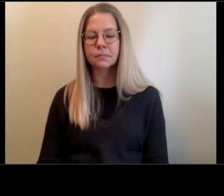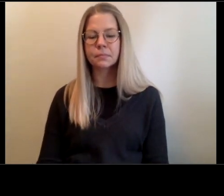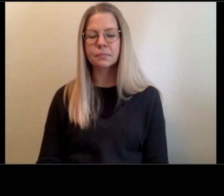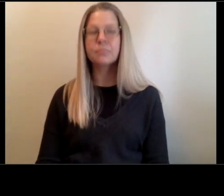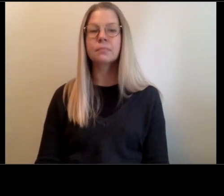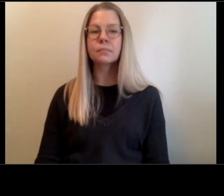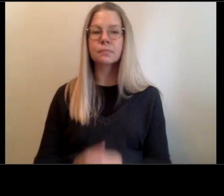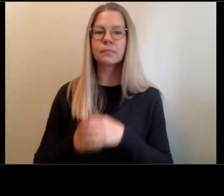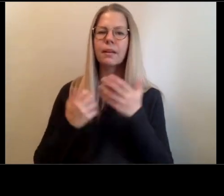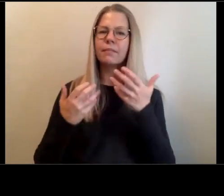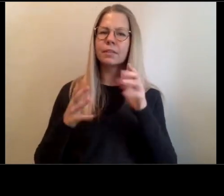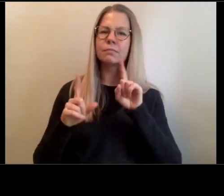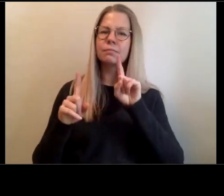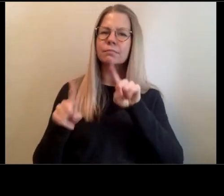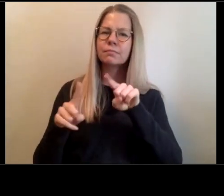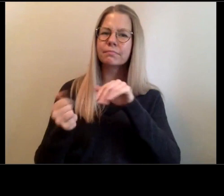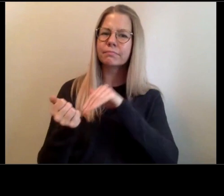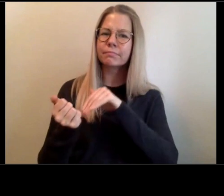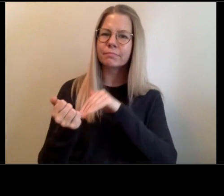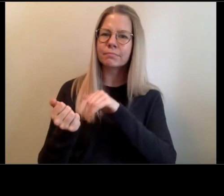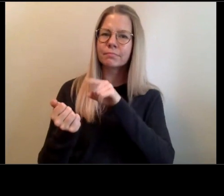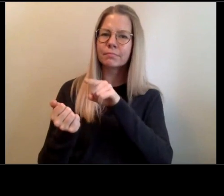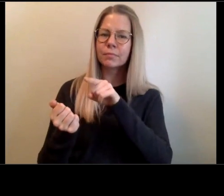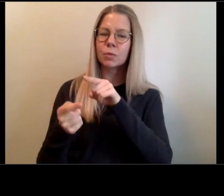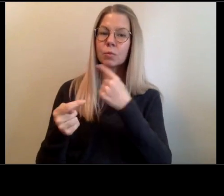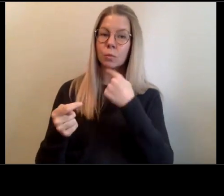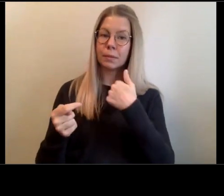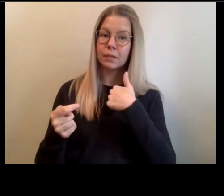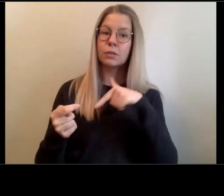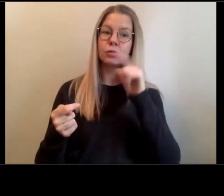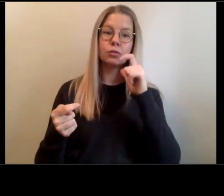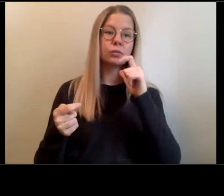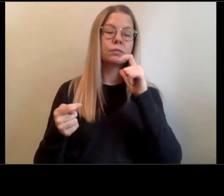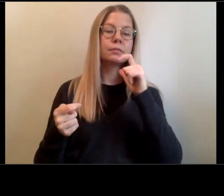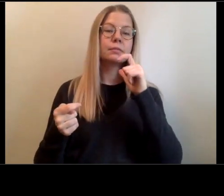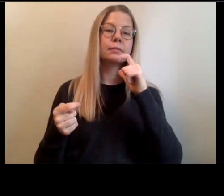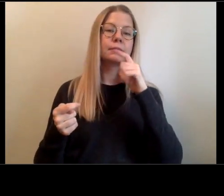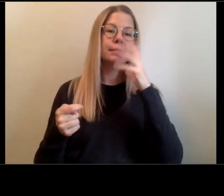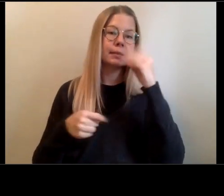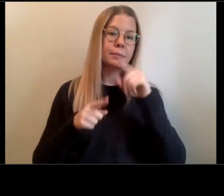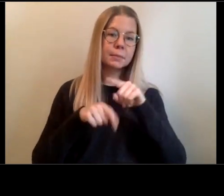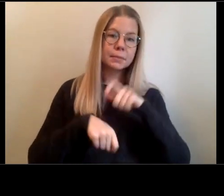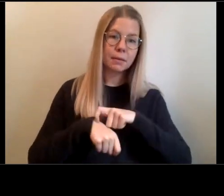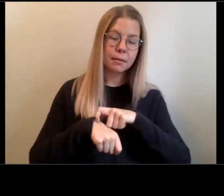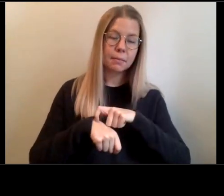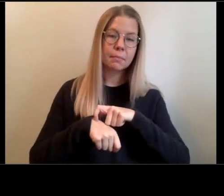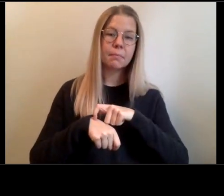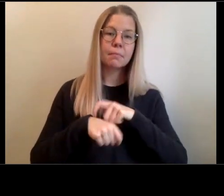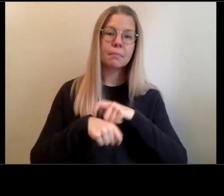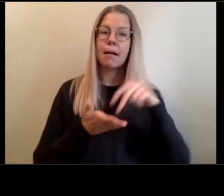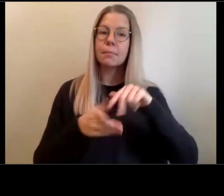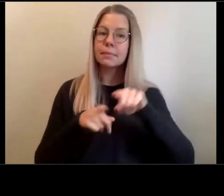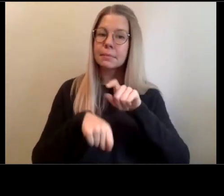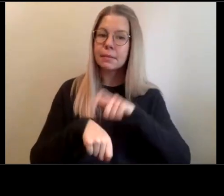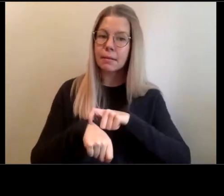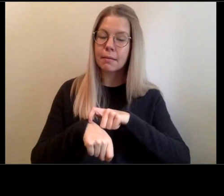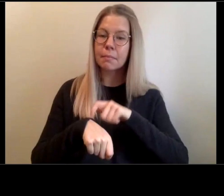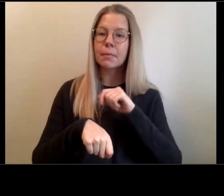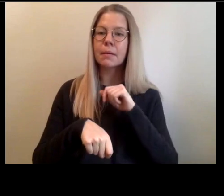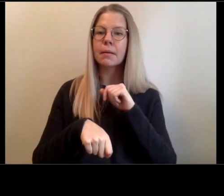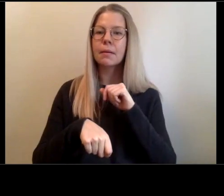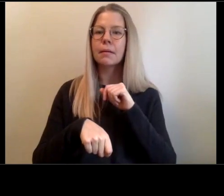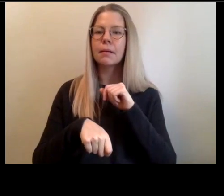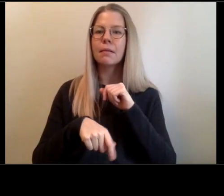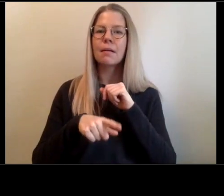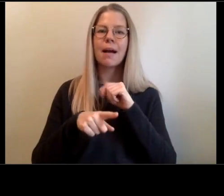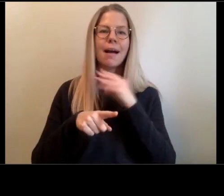up at the same time. And if you can't get up middle of the night because of senior, your bladder doesn't